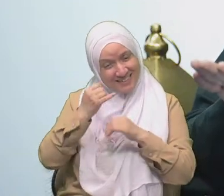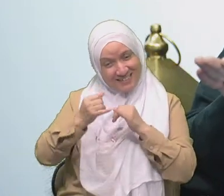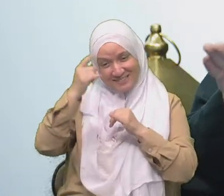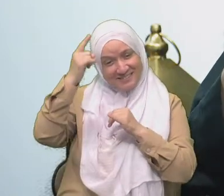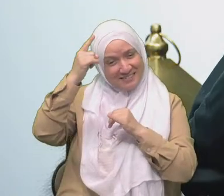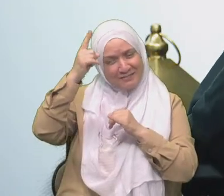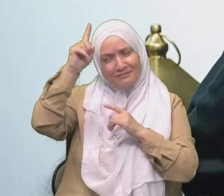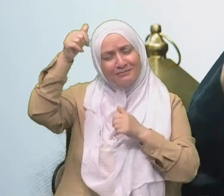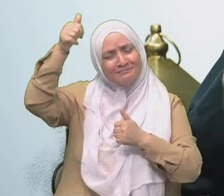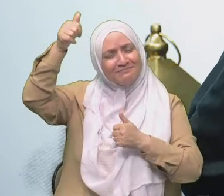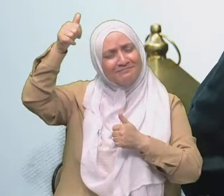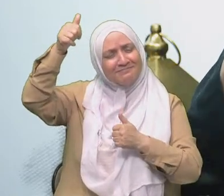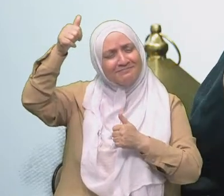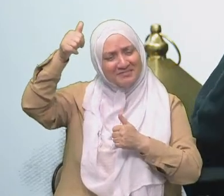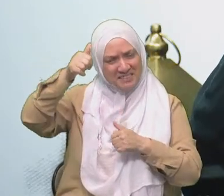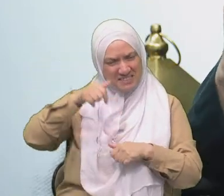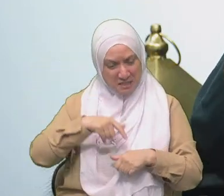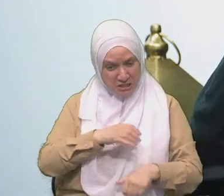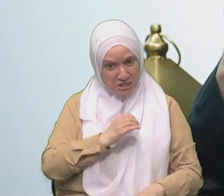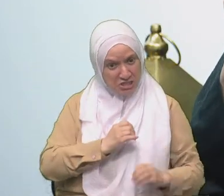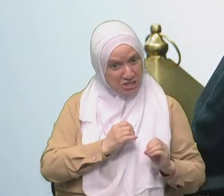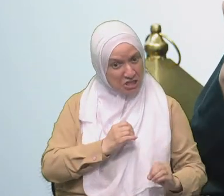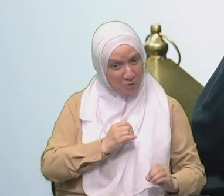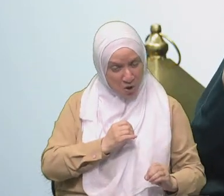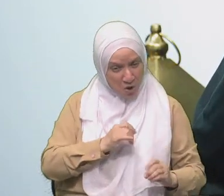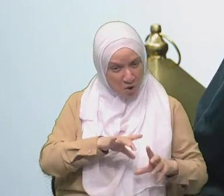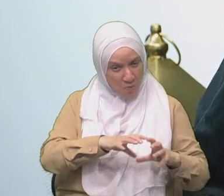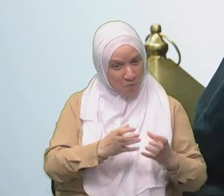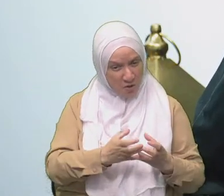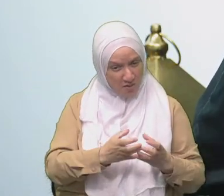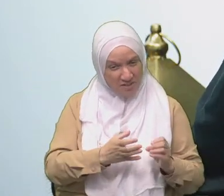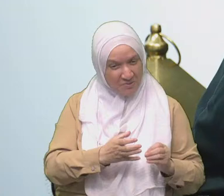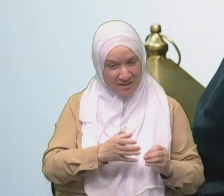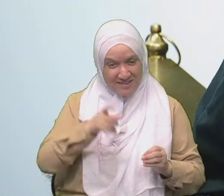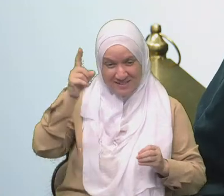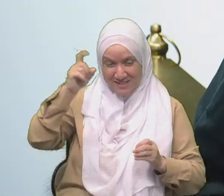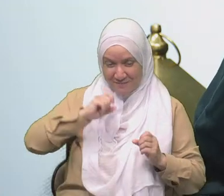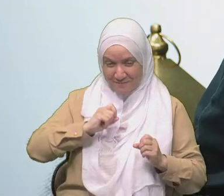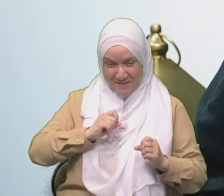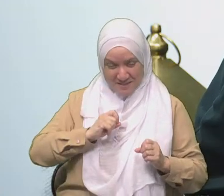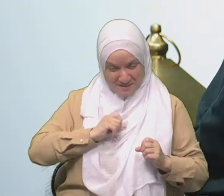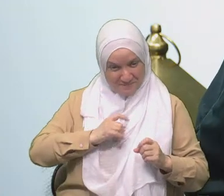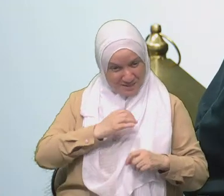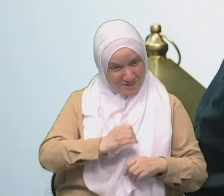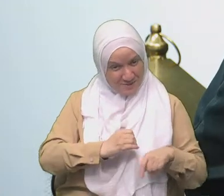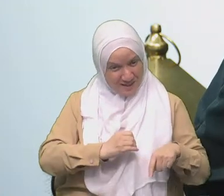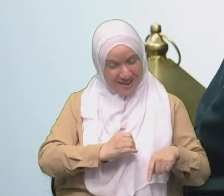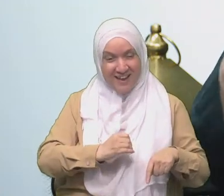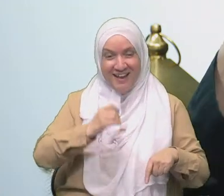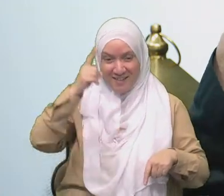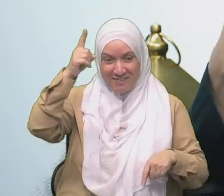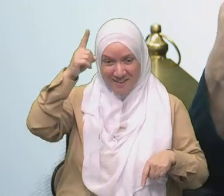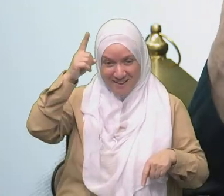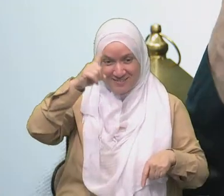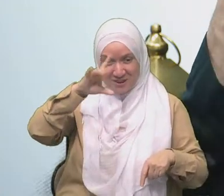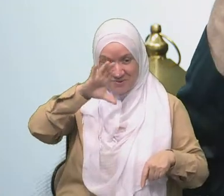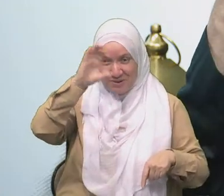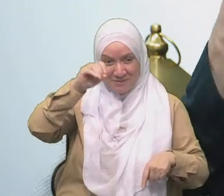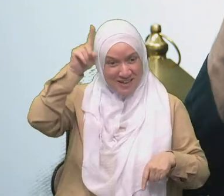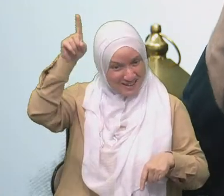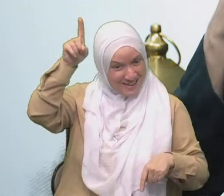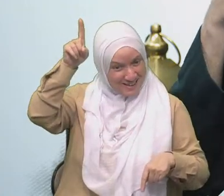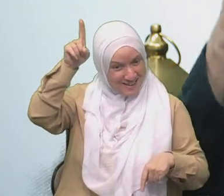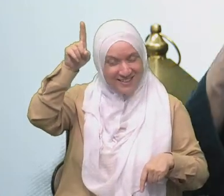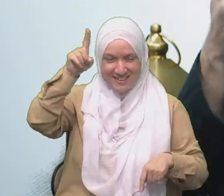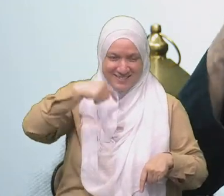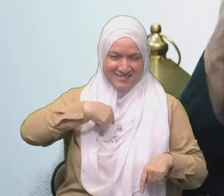disappointed. Because the equation's never going to work with your tazkiyah. It's not going to work with your spiritual upliftment